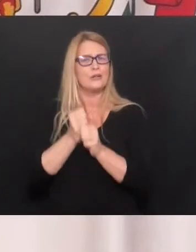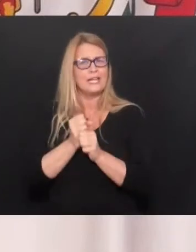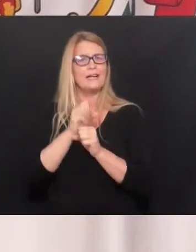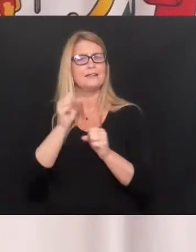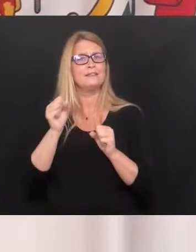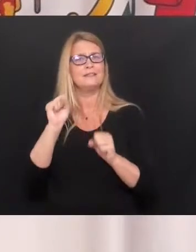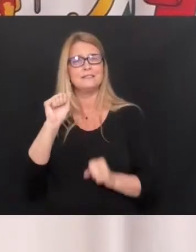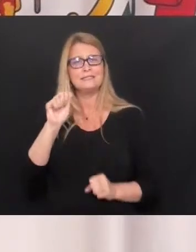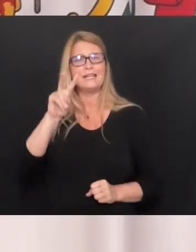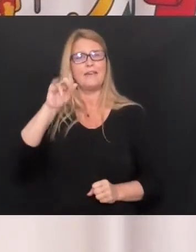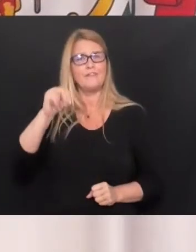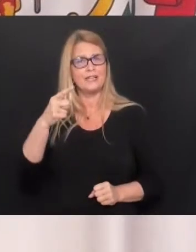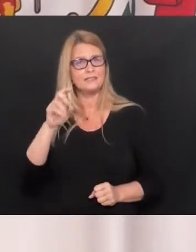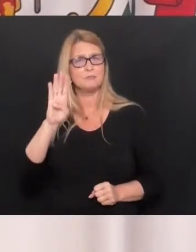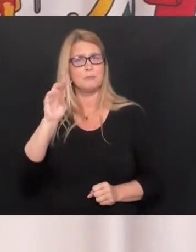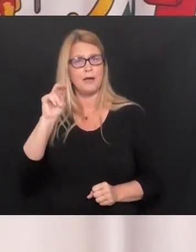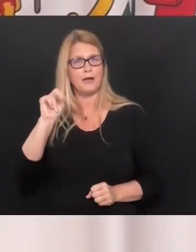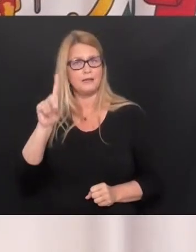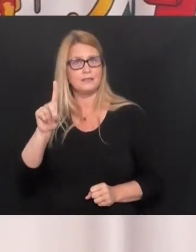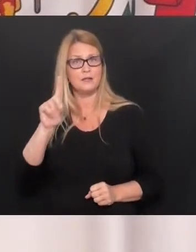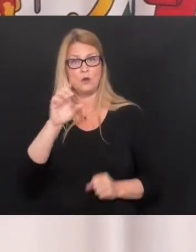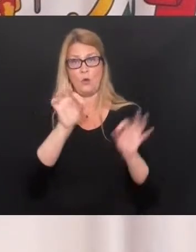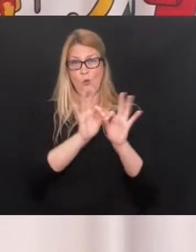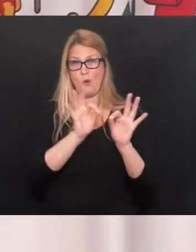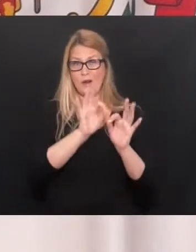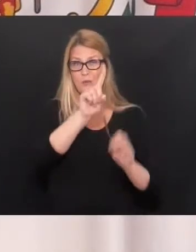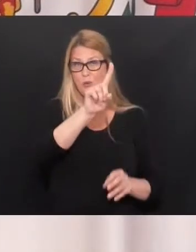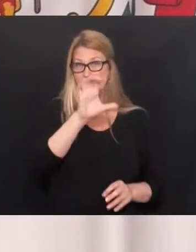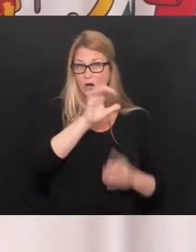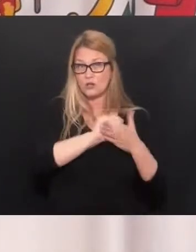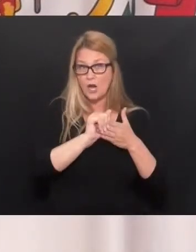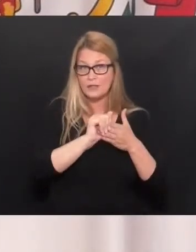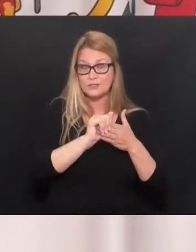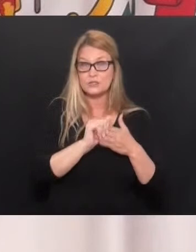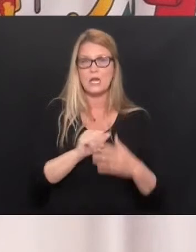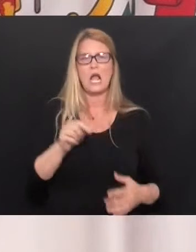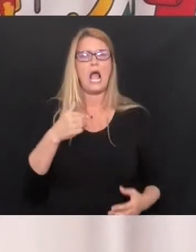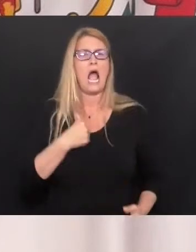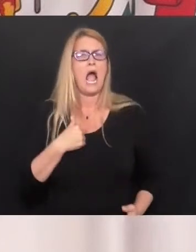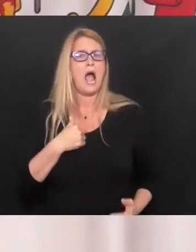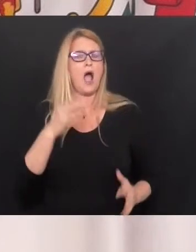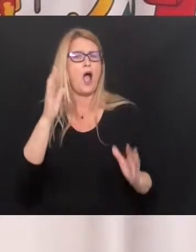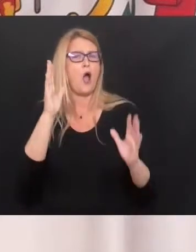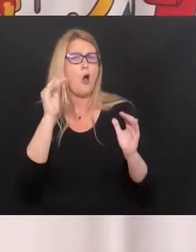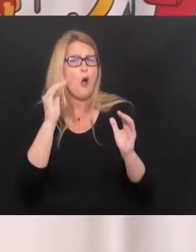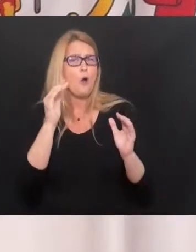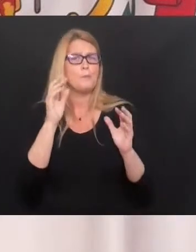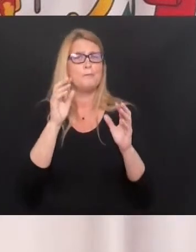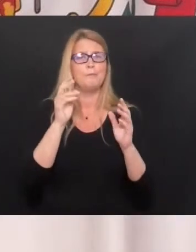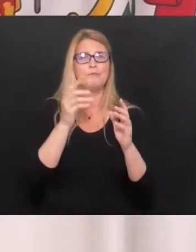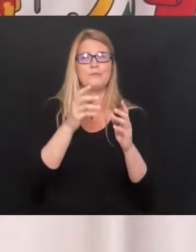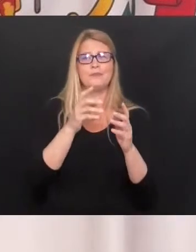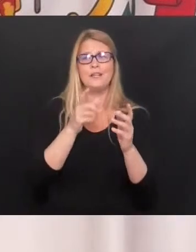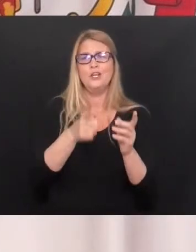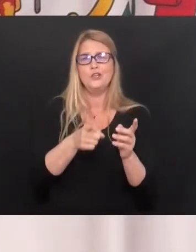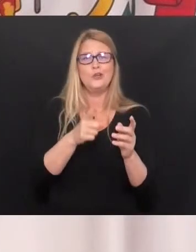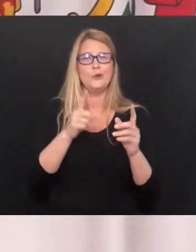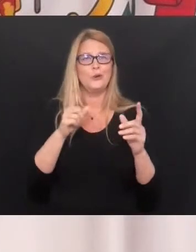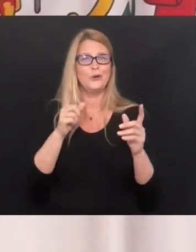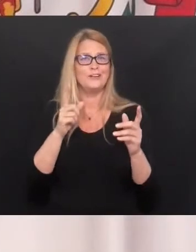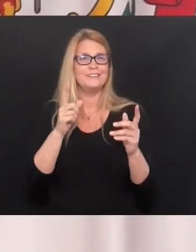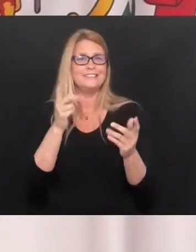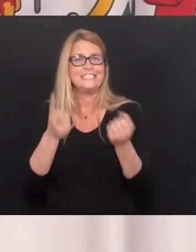$100. I hope and pray that you'll at least either keep it or take a great picture of